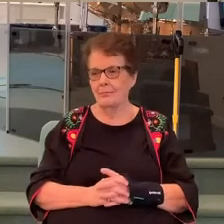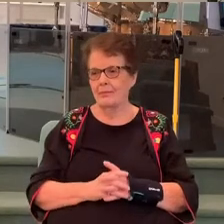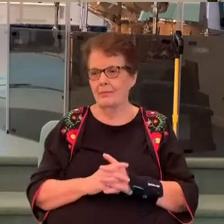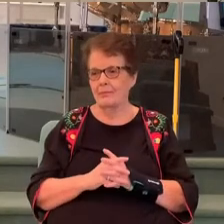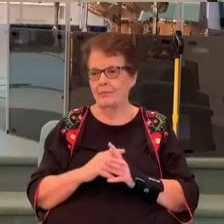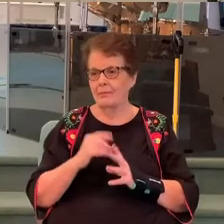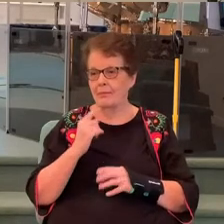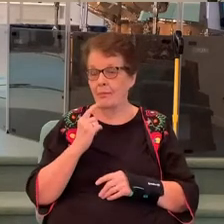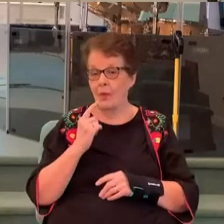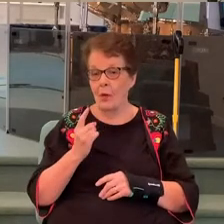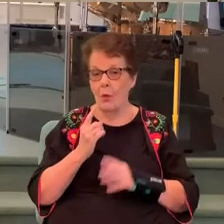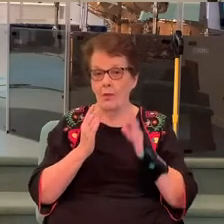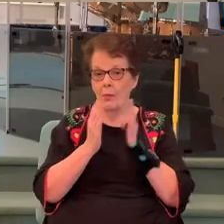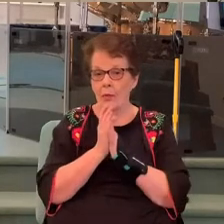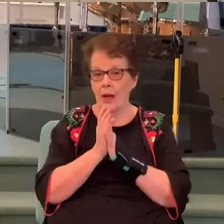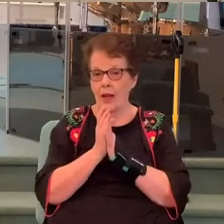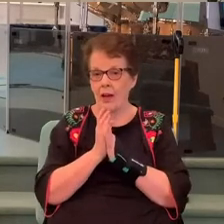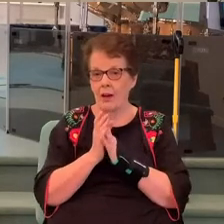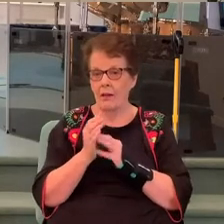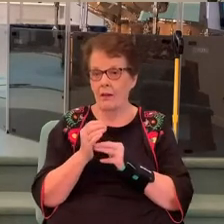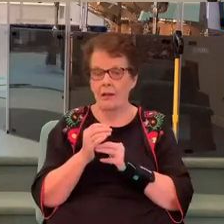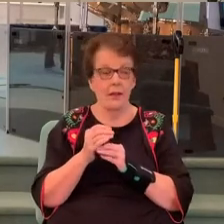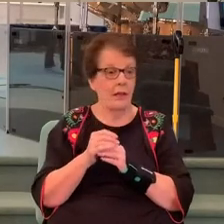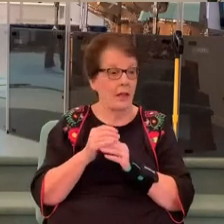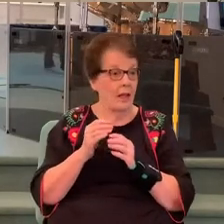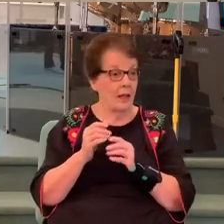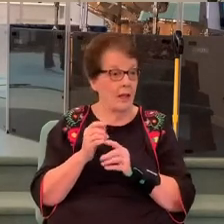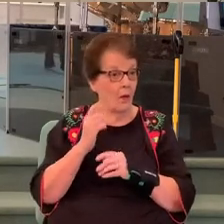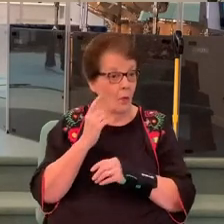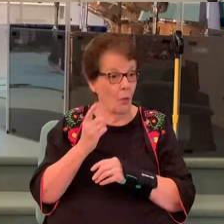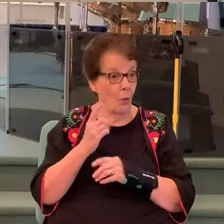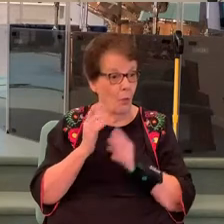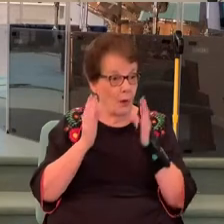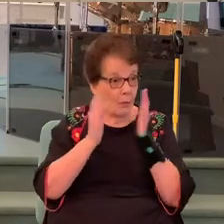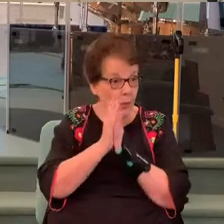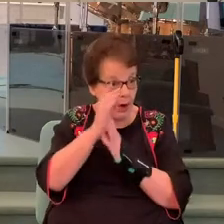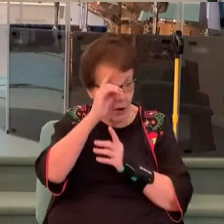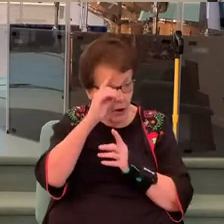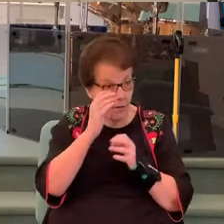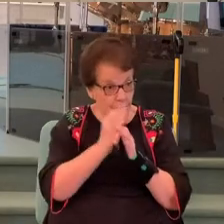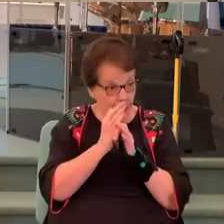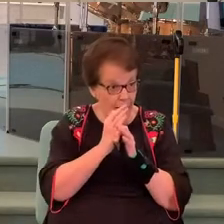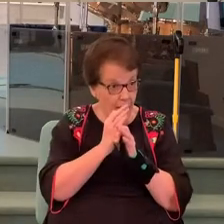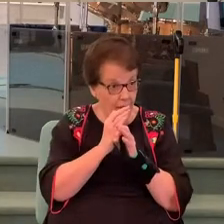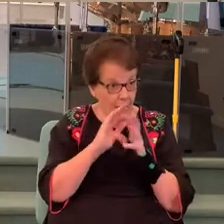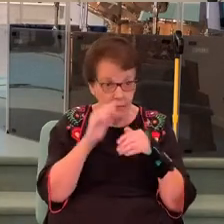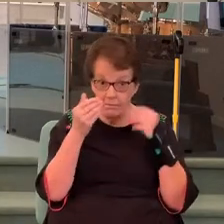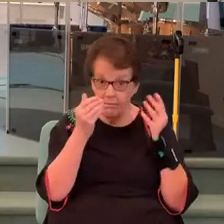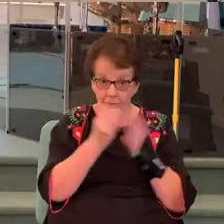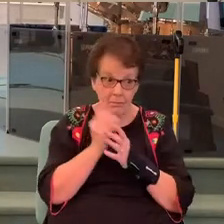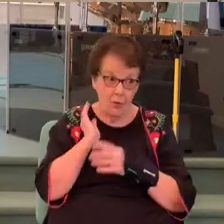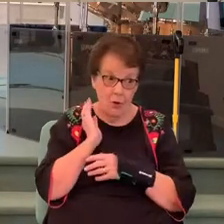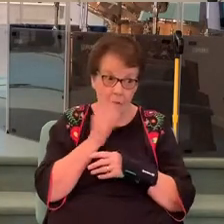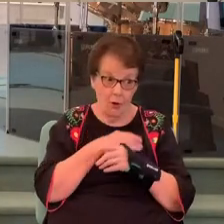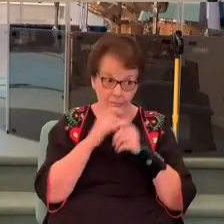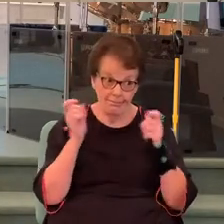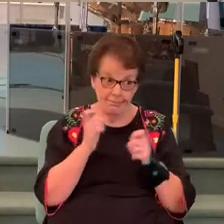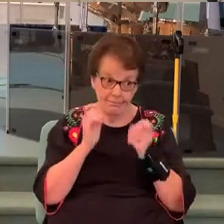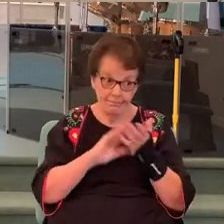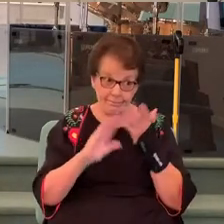One. That's the prayer of faith, knowing that God has done what is sufficient in